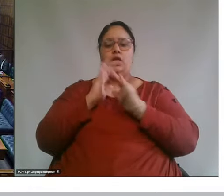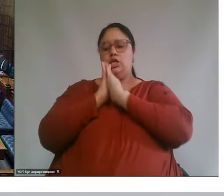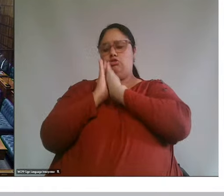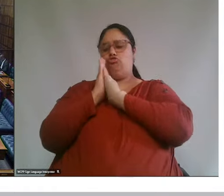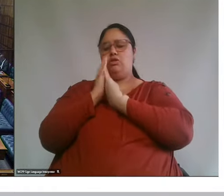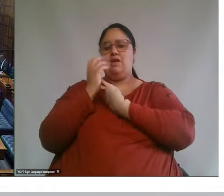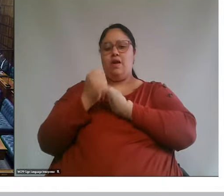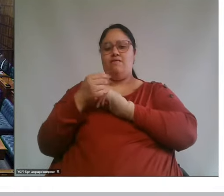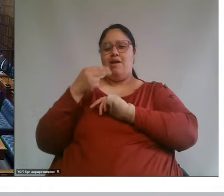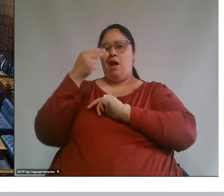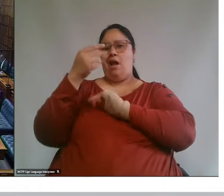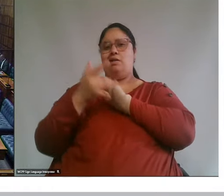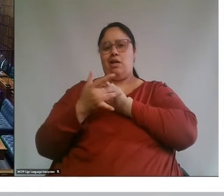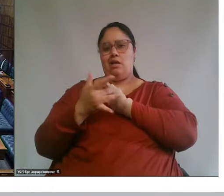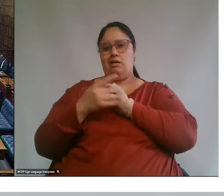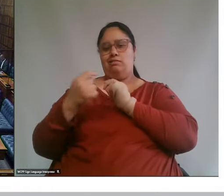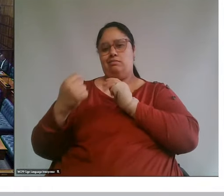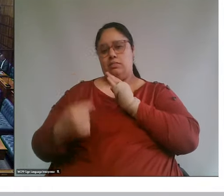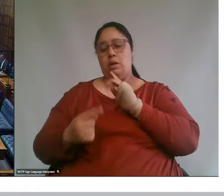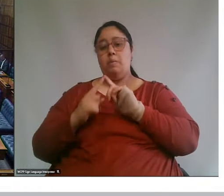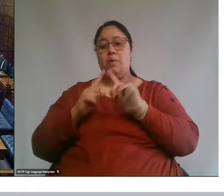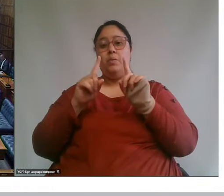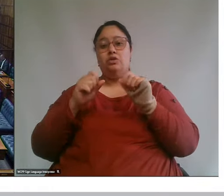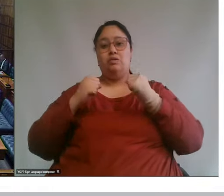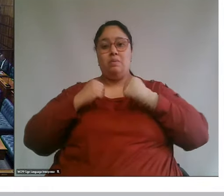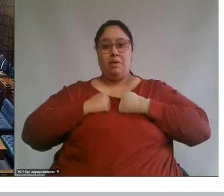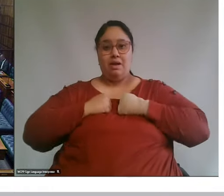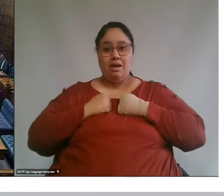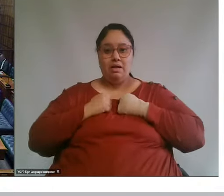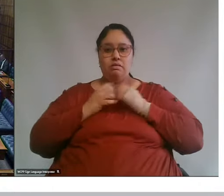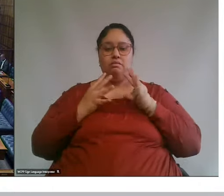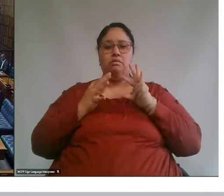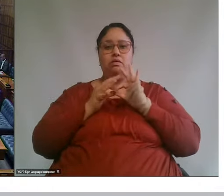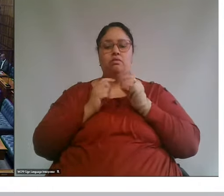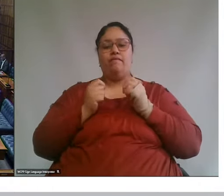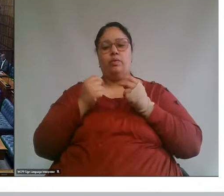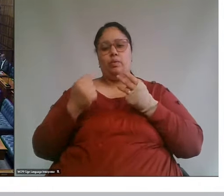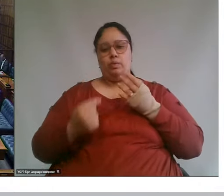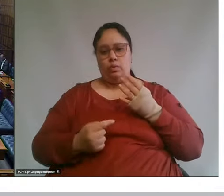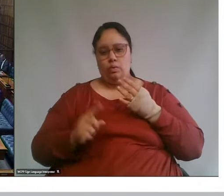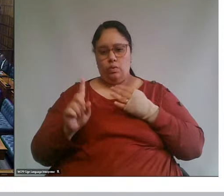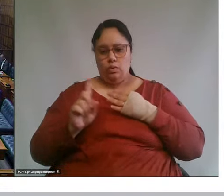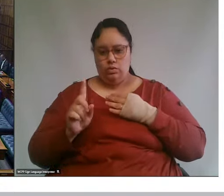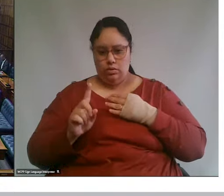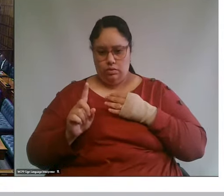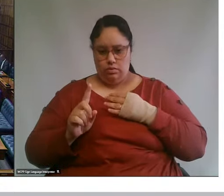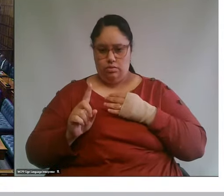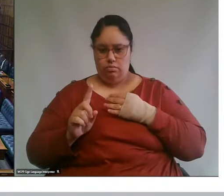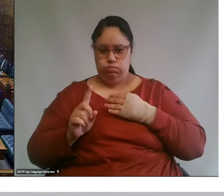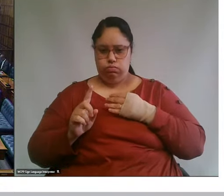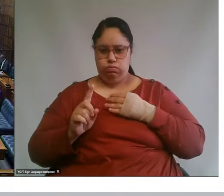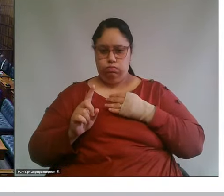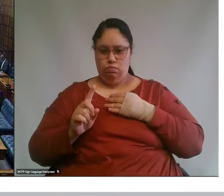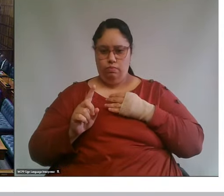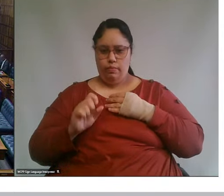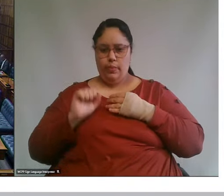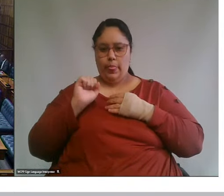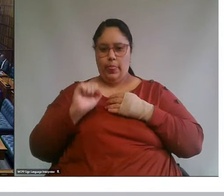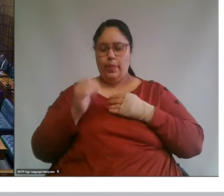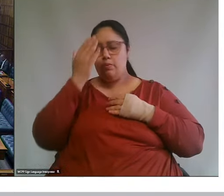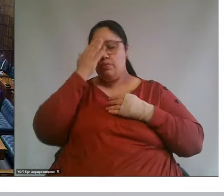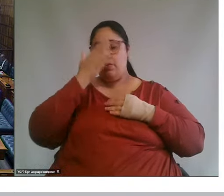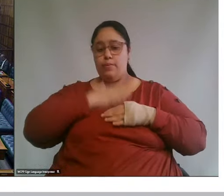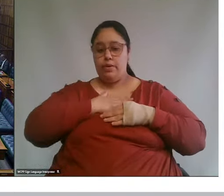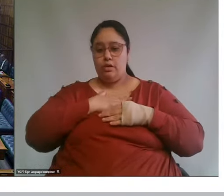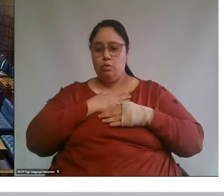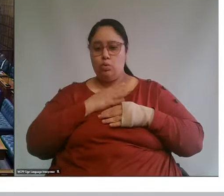high tech and so on so my questions relate to a few of those those aspects and those that know me